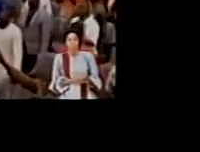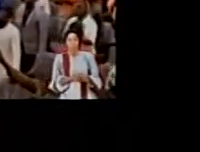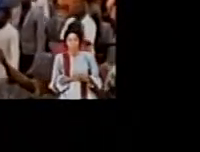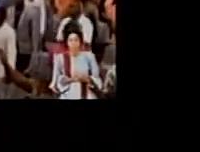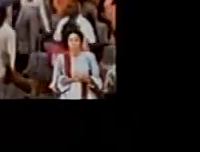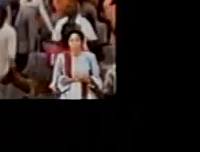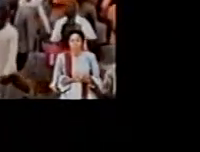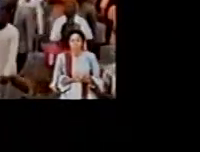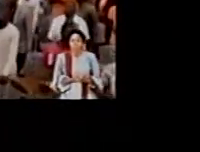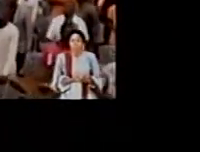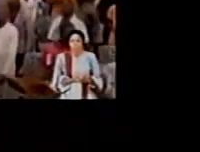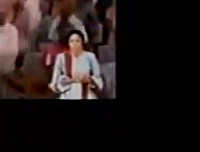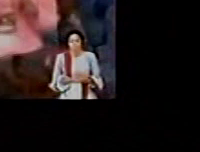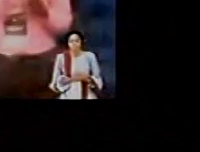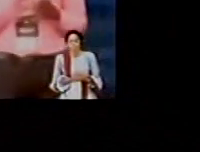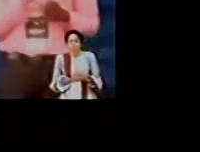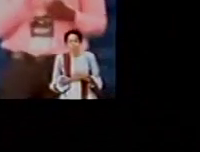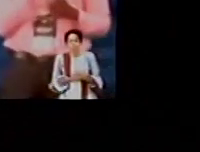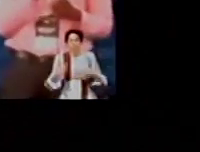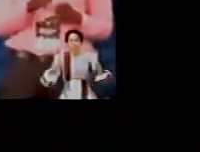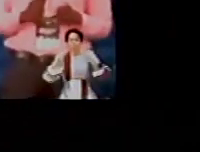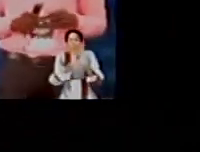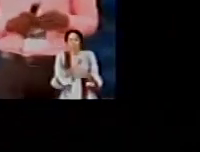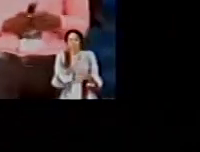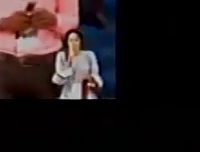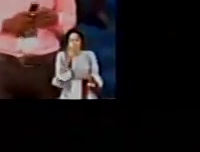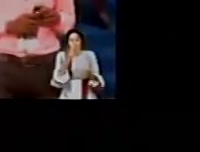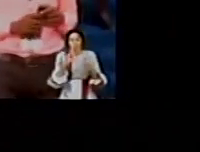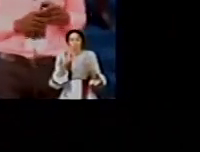A miracle coming your way tonight.